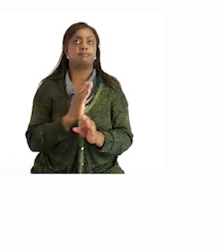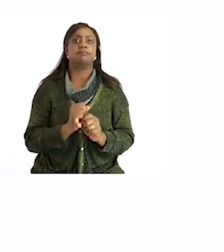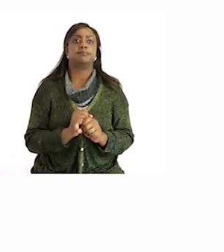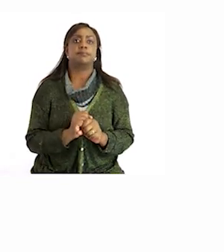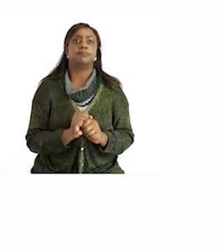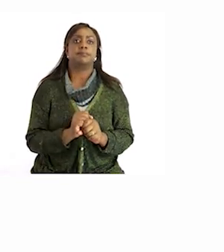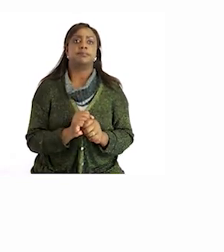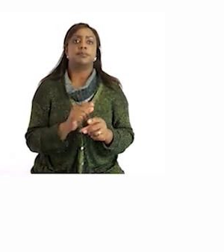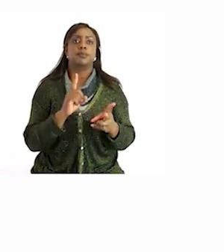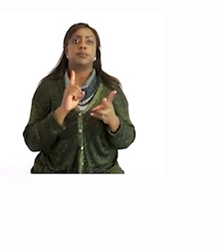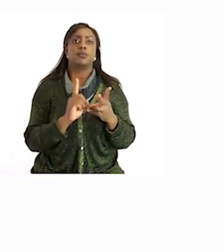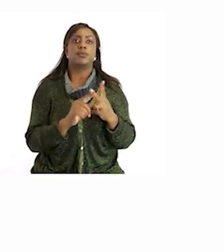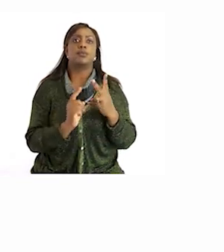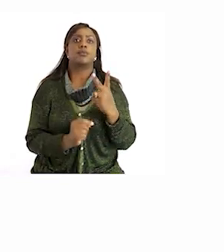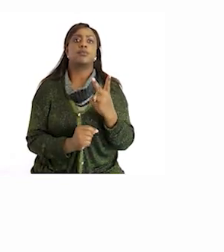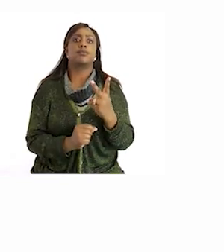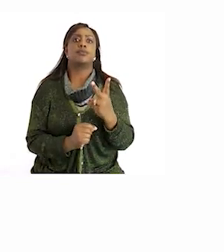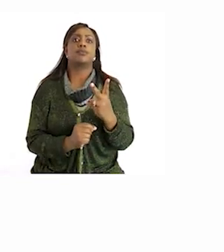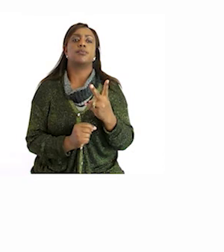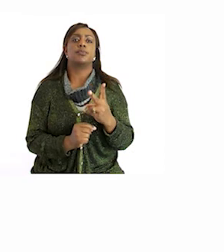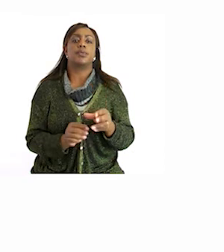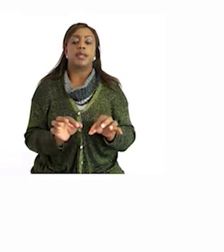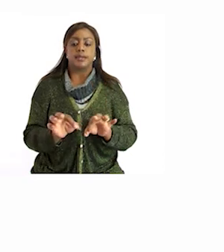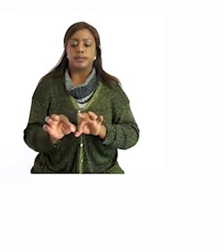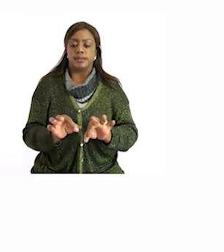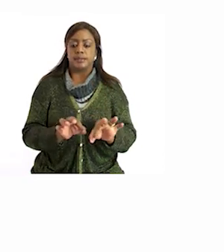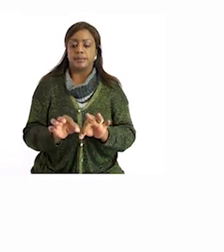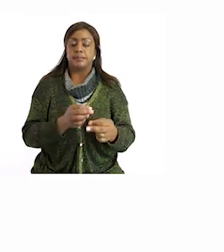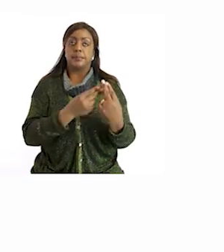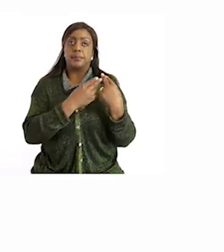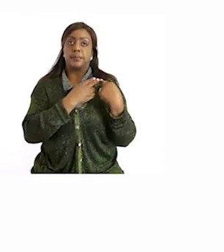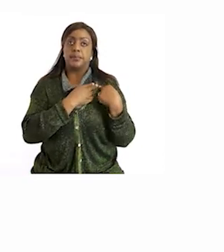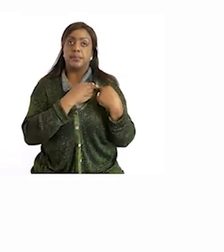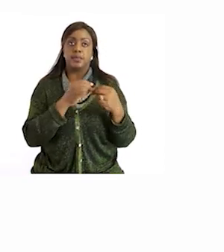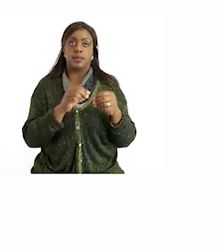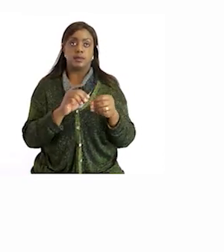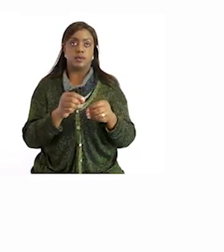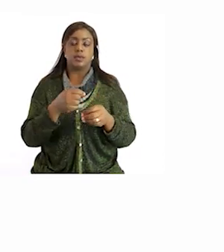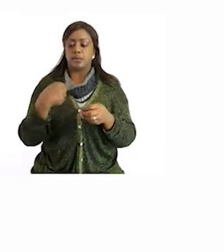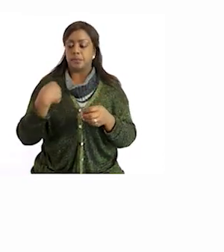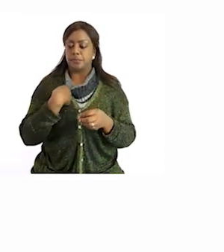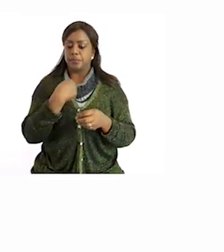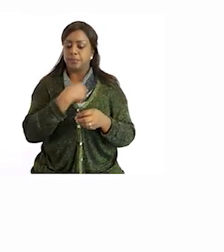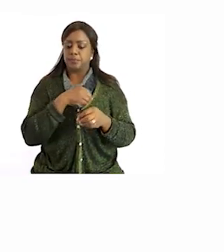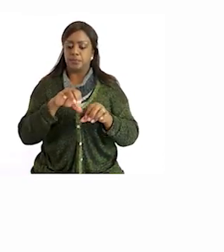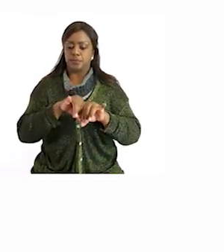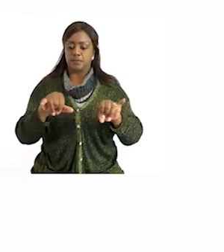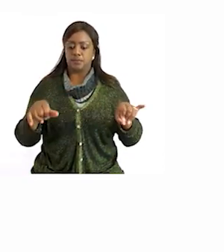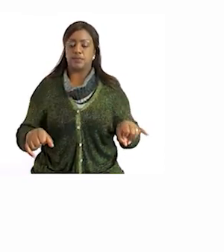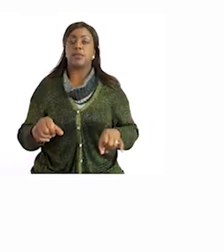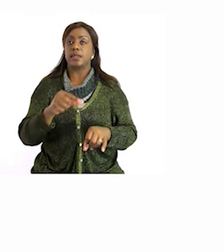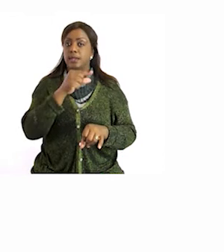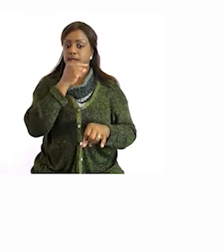organs. And at number 2, you explain the role of the male and female reproductive organs